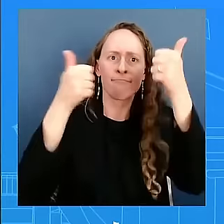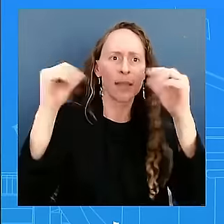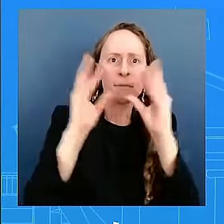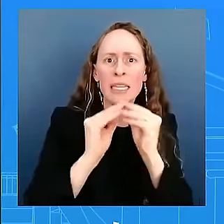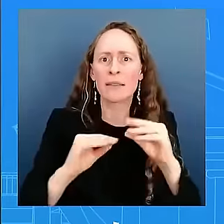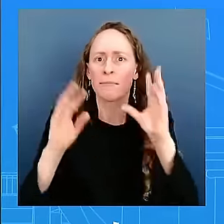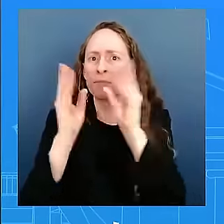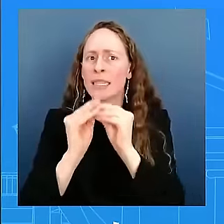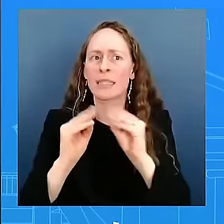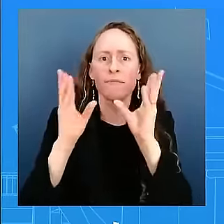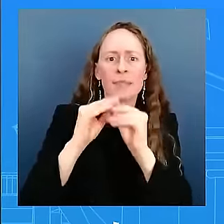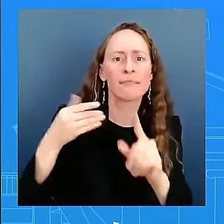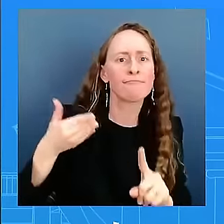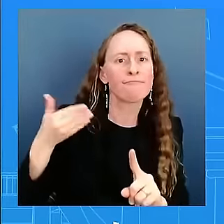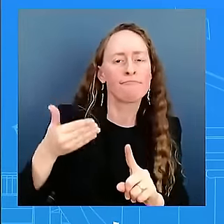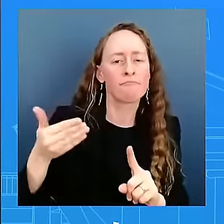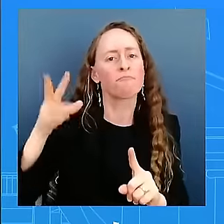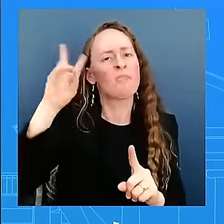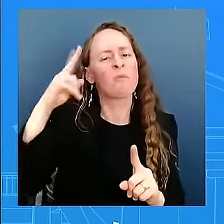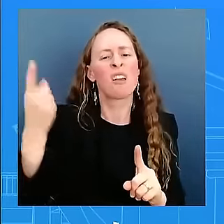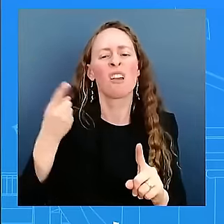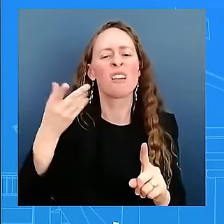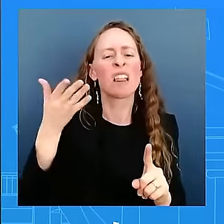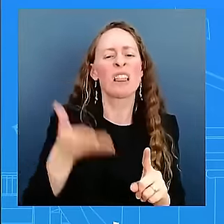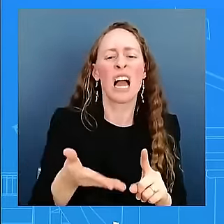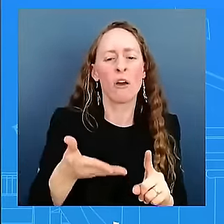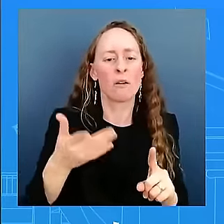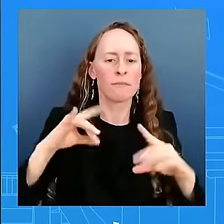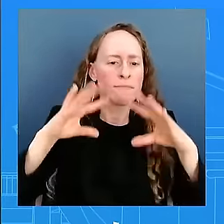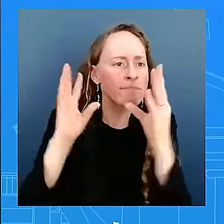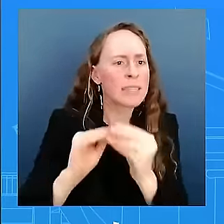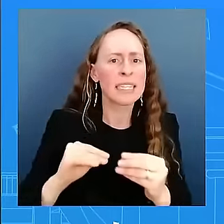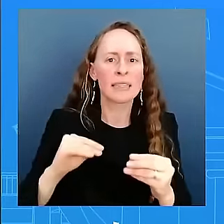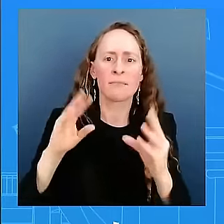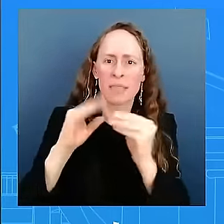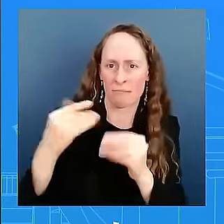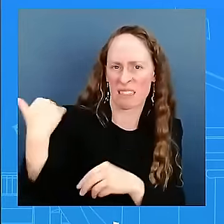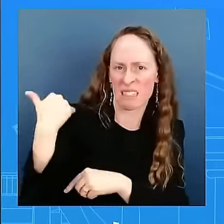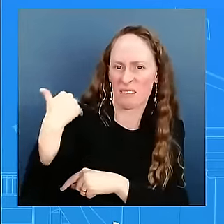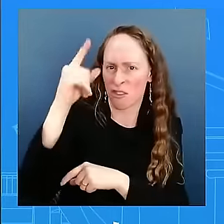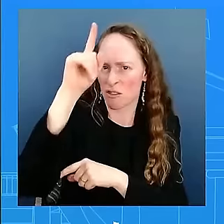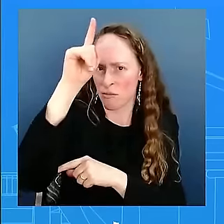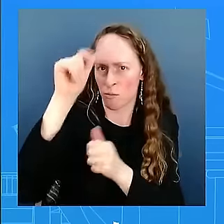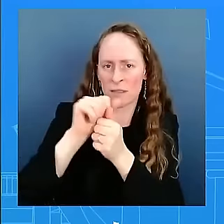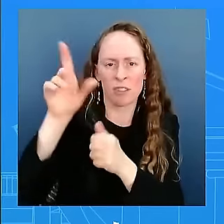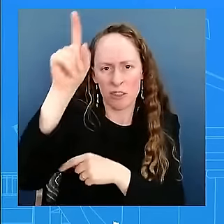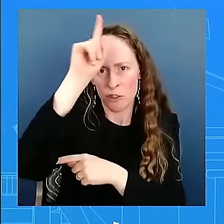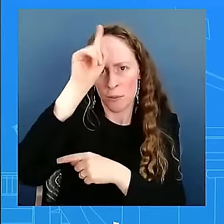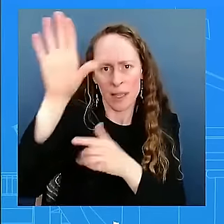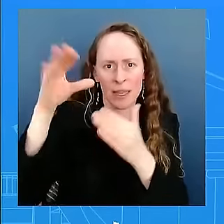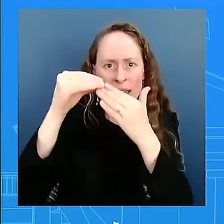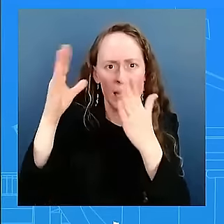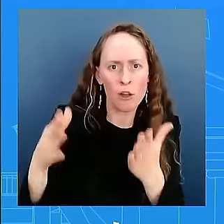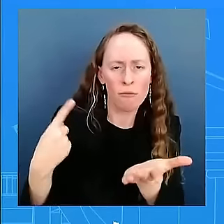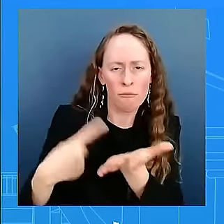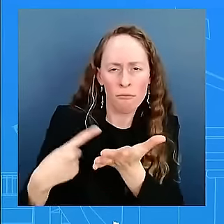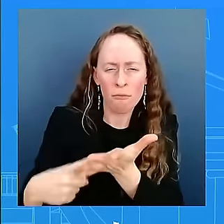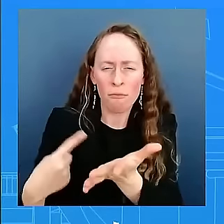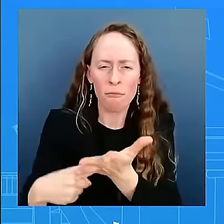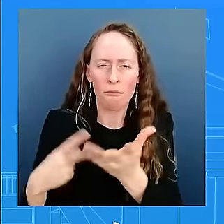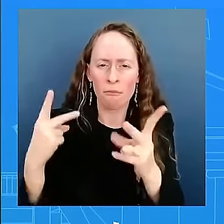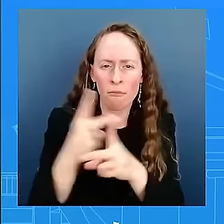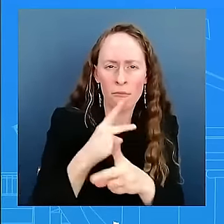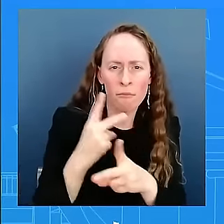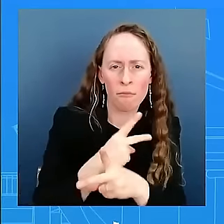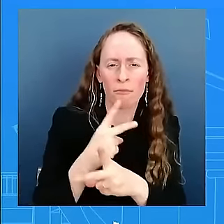Harris was actually able to sit face-to-face with Chancellor Schultz and talk through the elements of this. And then I've sat